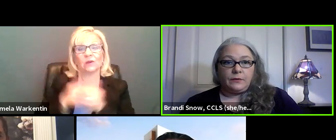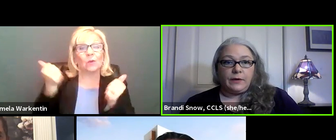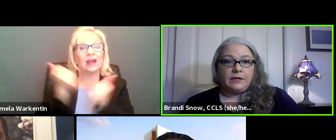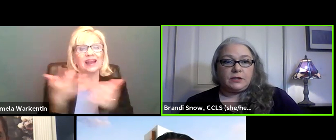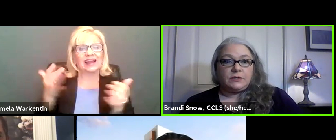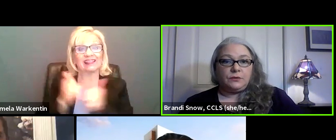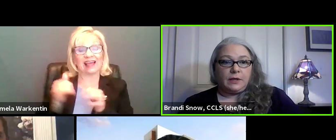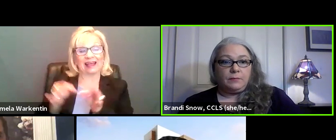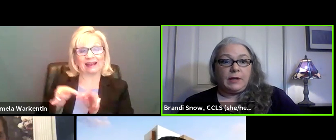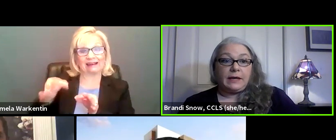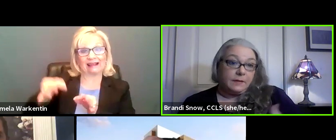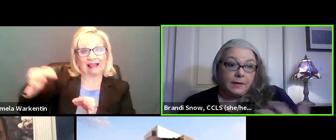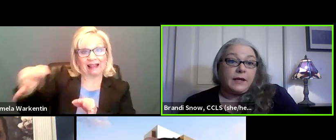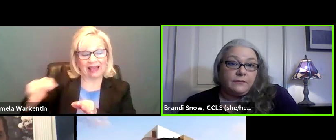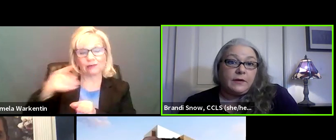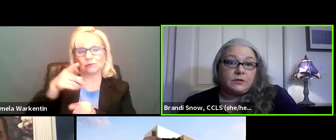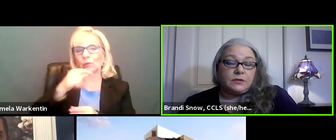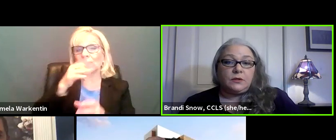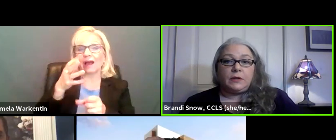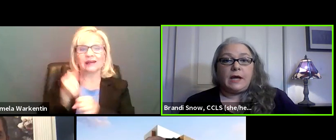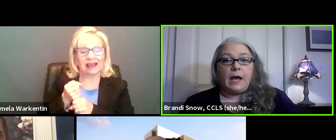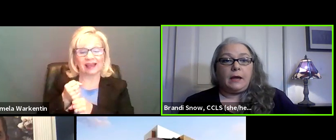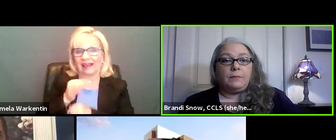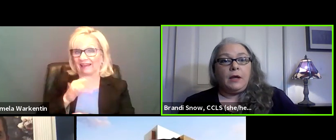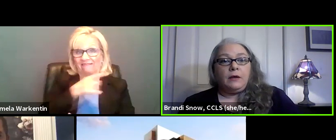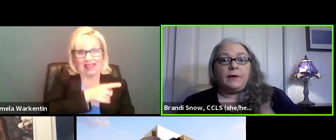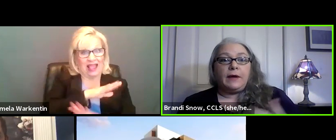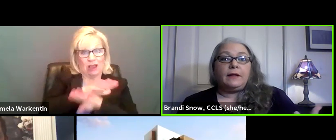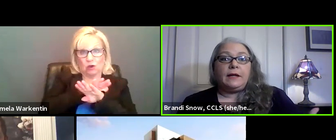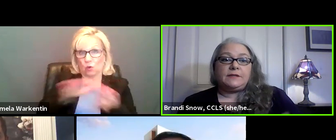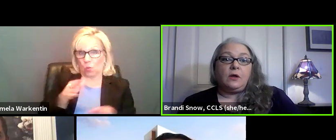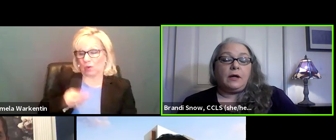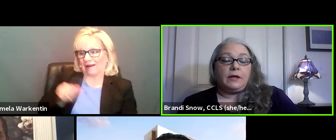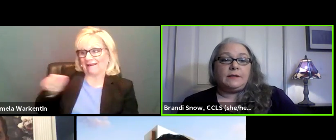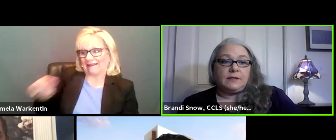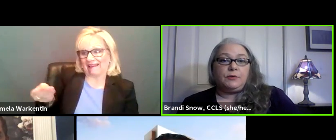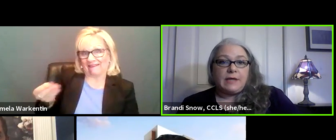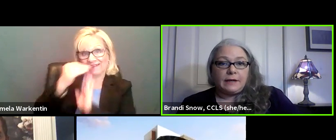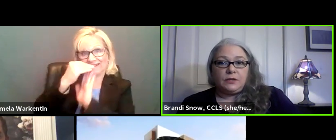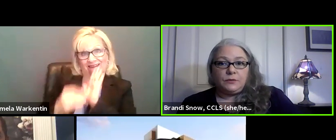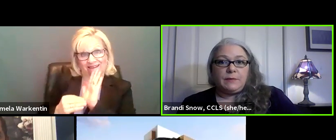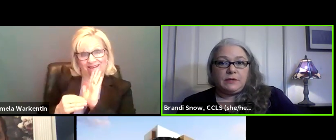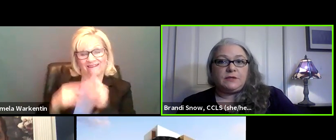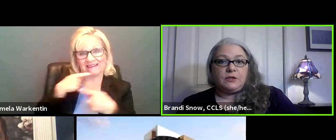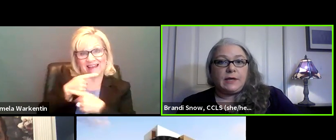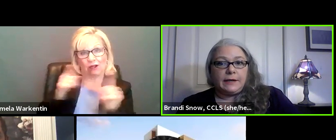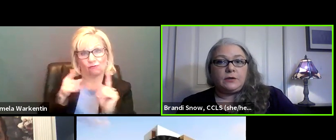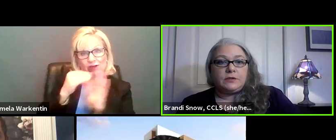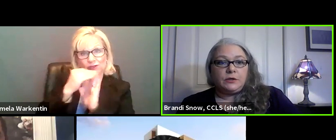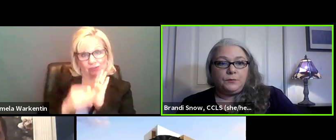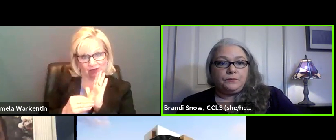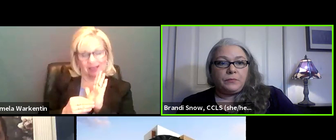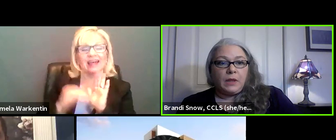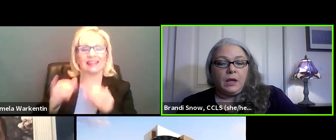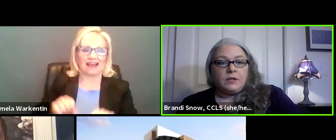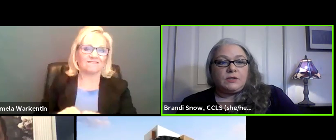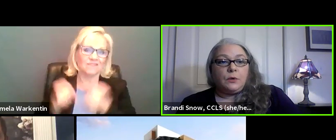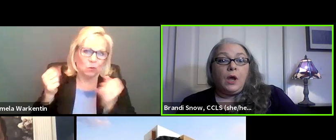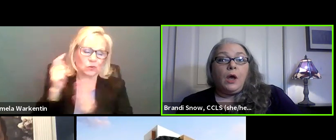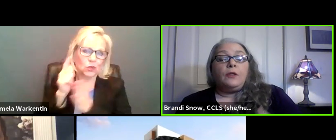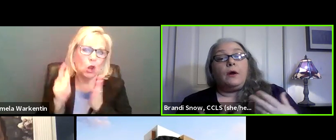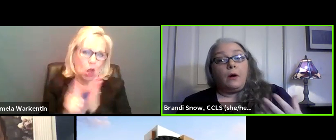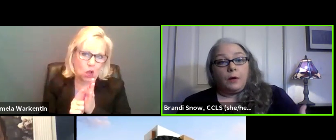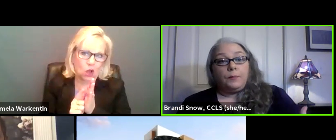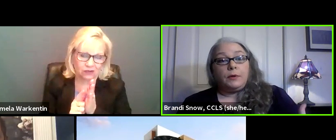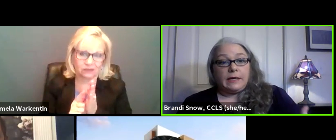that declaration to them, like them not giving it to you on time, violates the law and it doesn't protect you as much as you're entitled to.